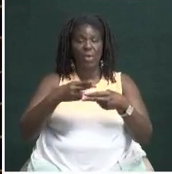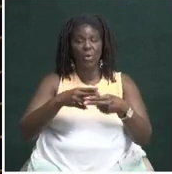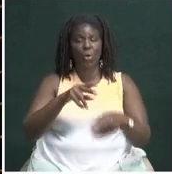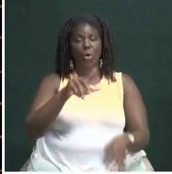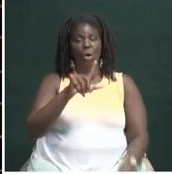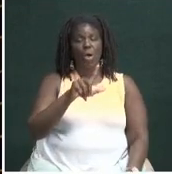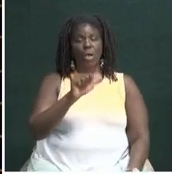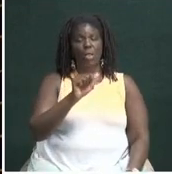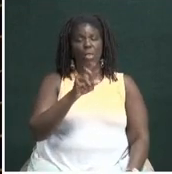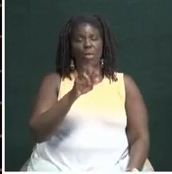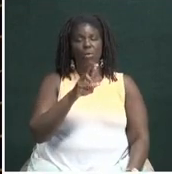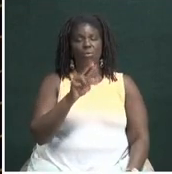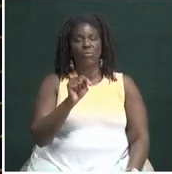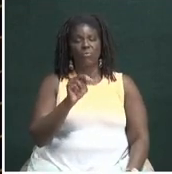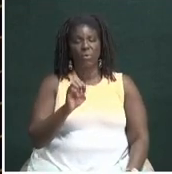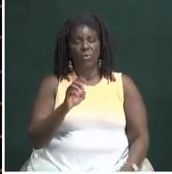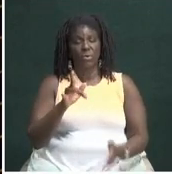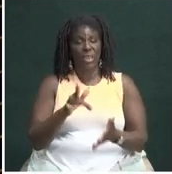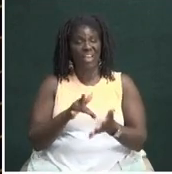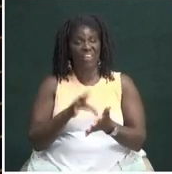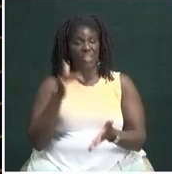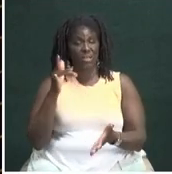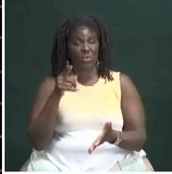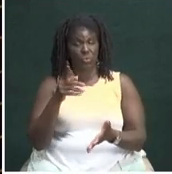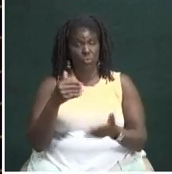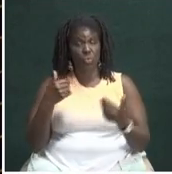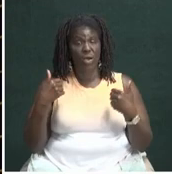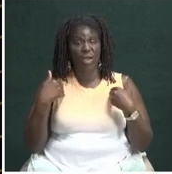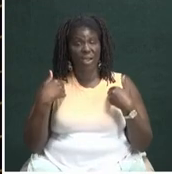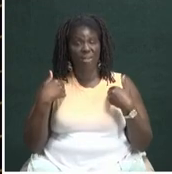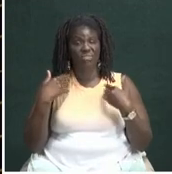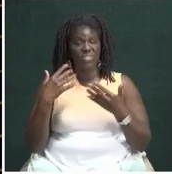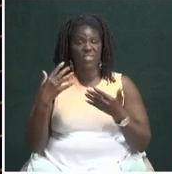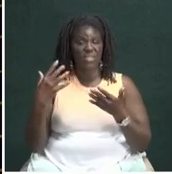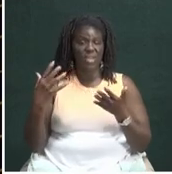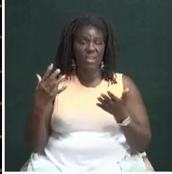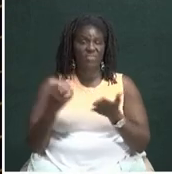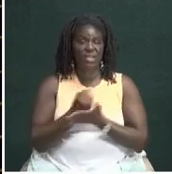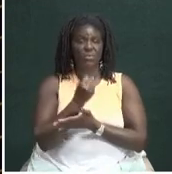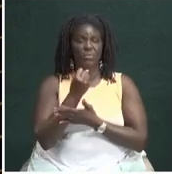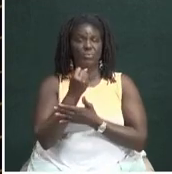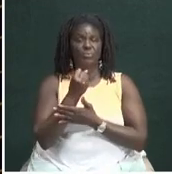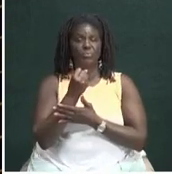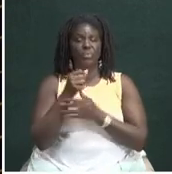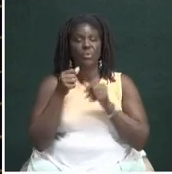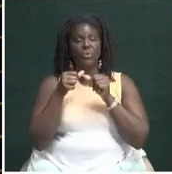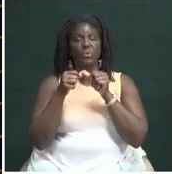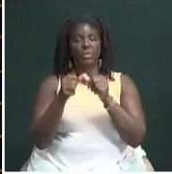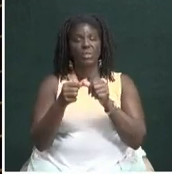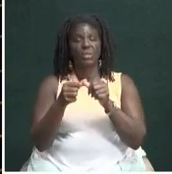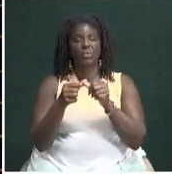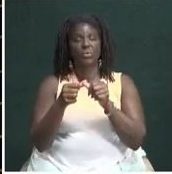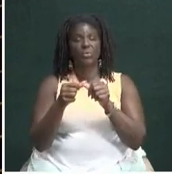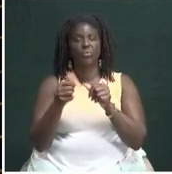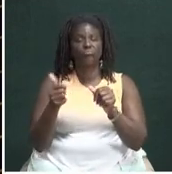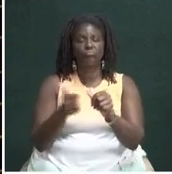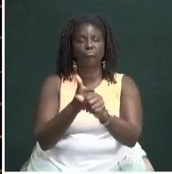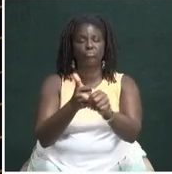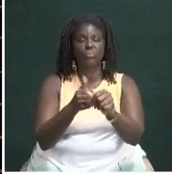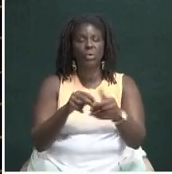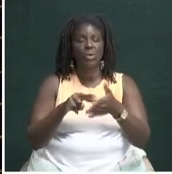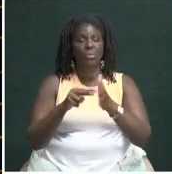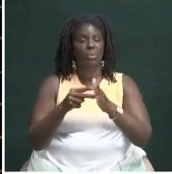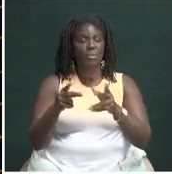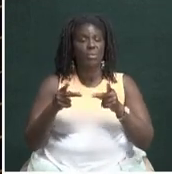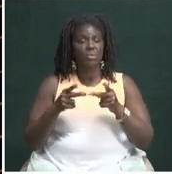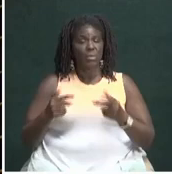Verne advantage. You have the La Verne advantage to further pursue your purpose and your place in